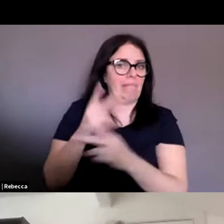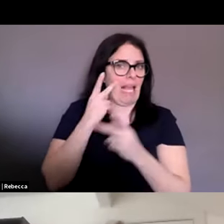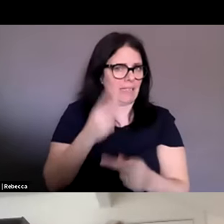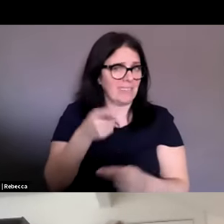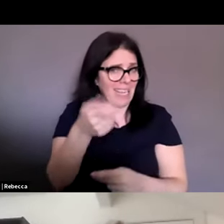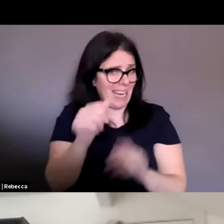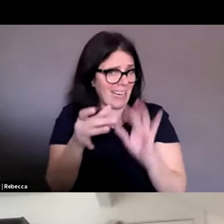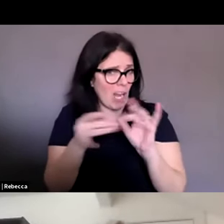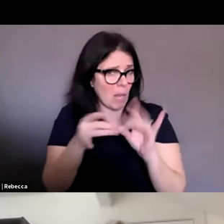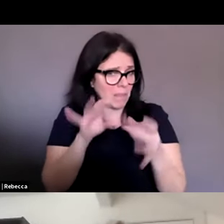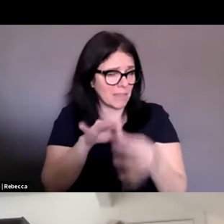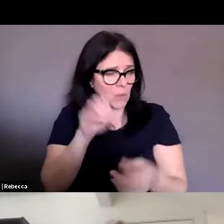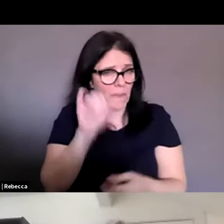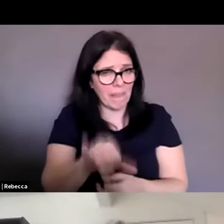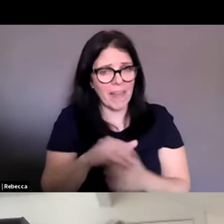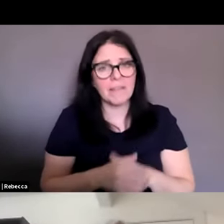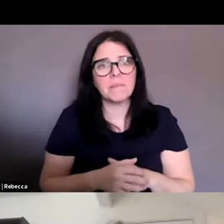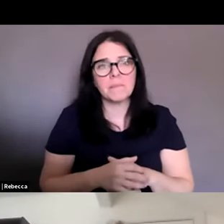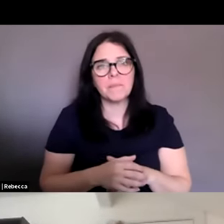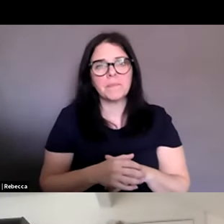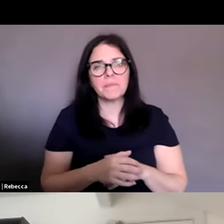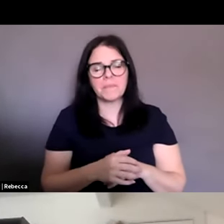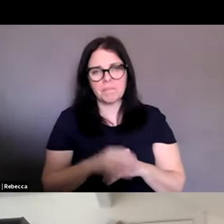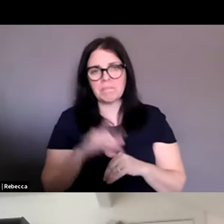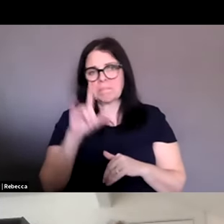Yes, when we look at the